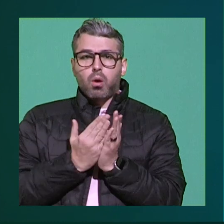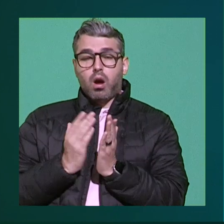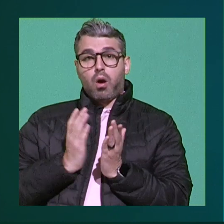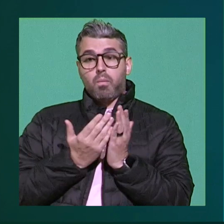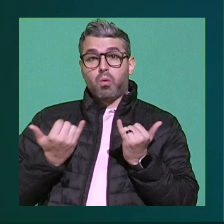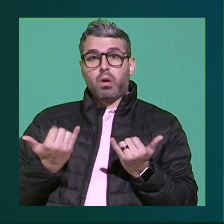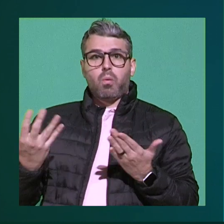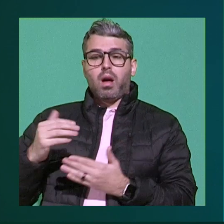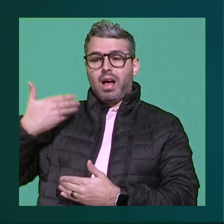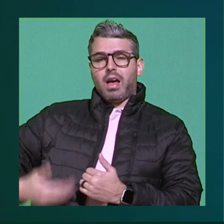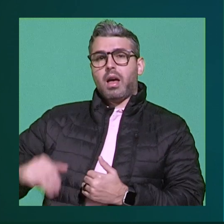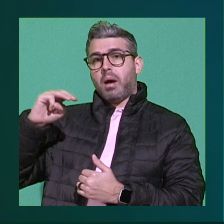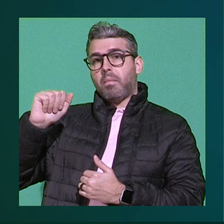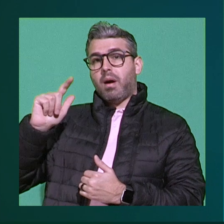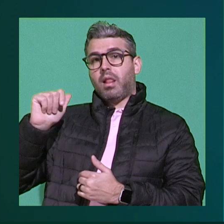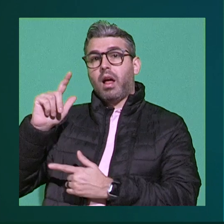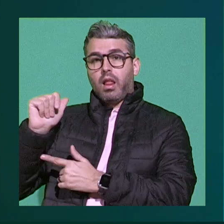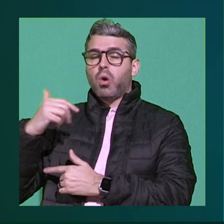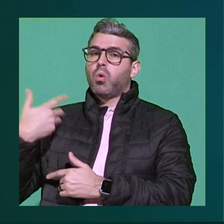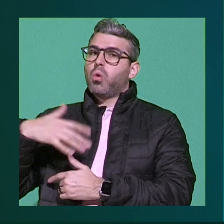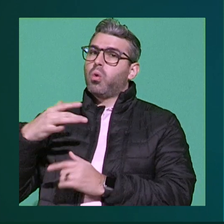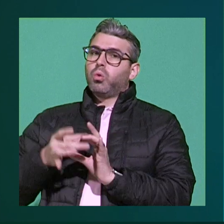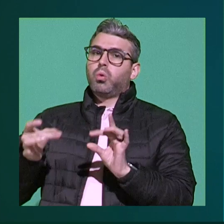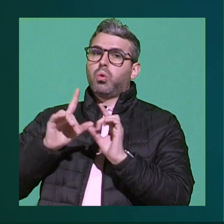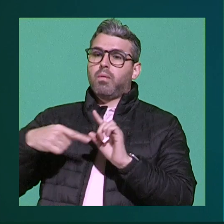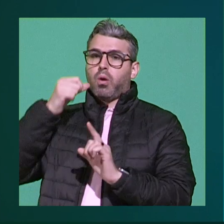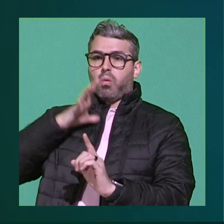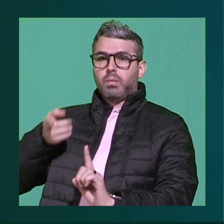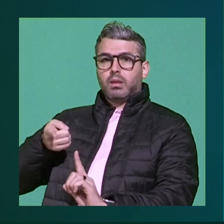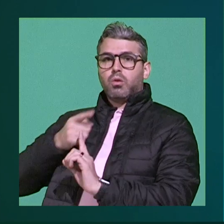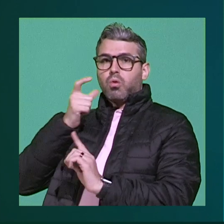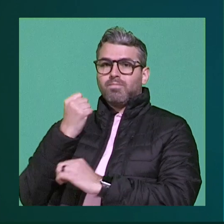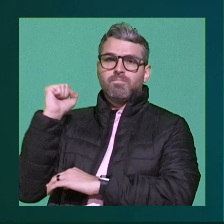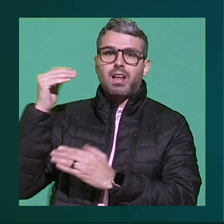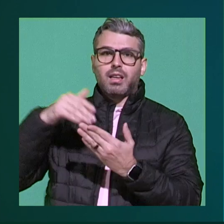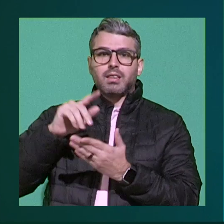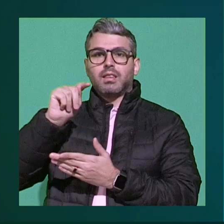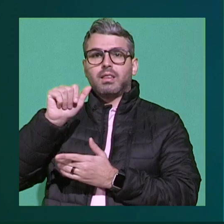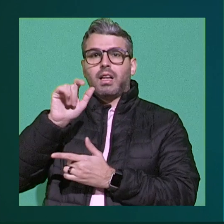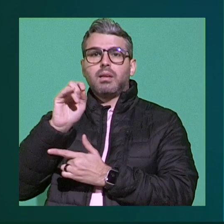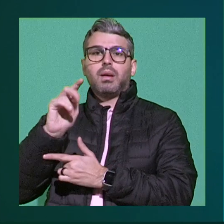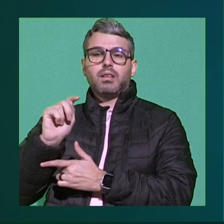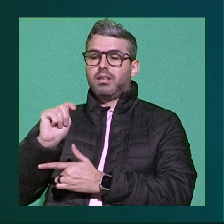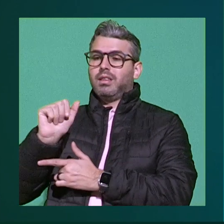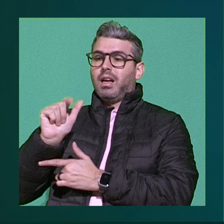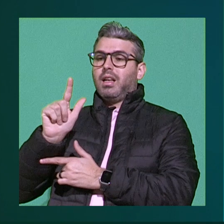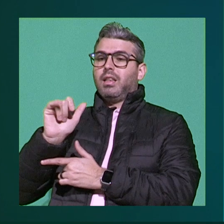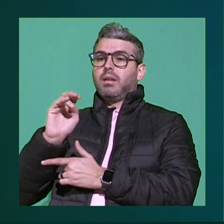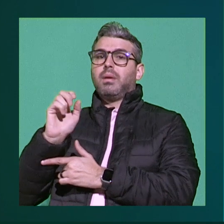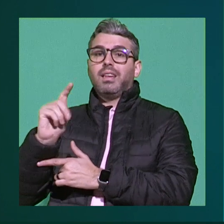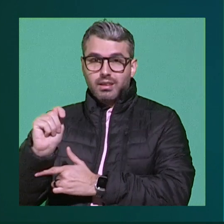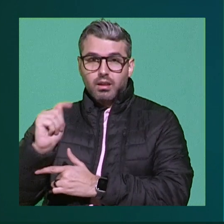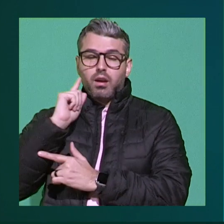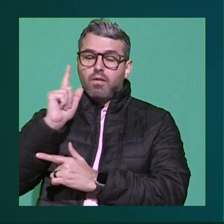Aya Malala, a powerful, true story of a student who defied the Taliban in order to get an education. A copy of the book will be